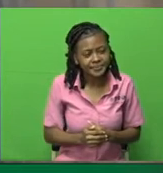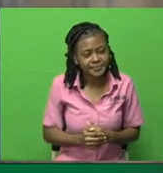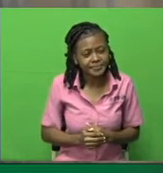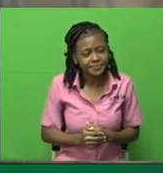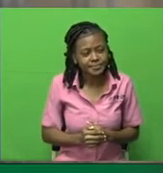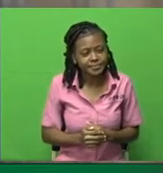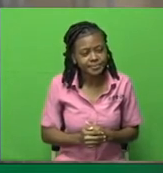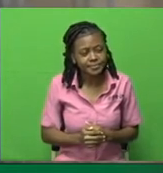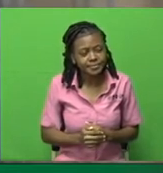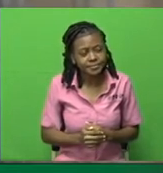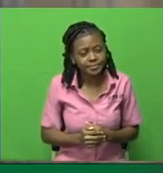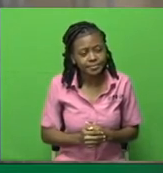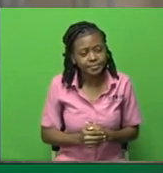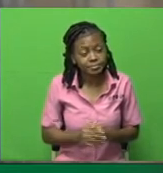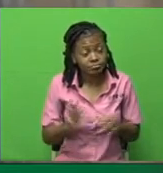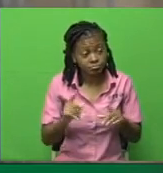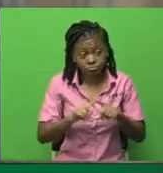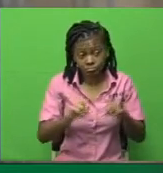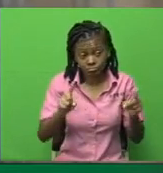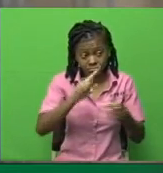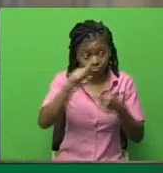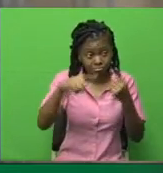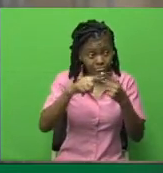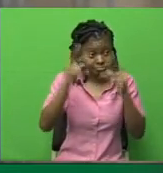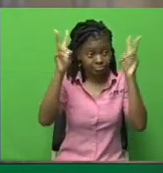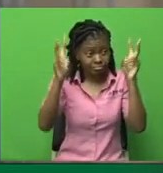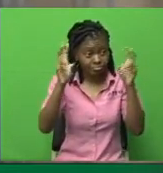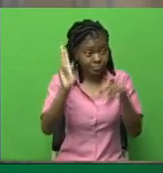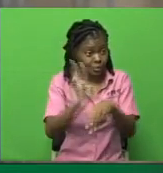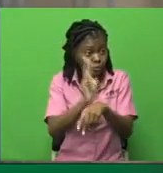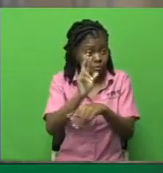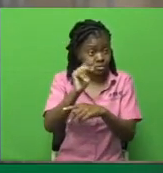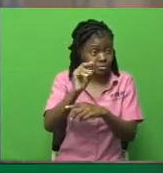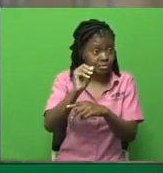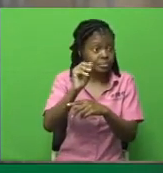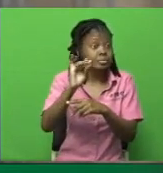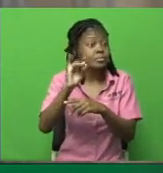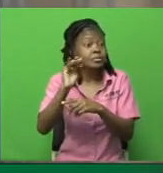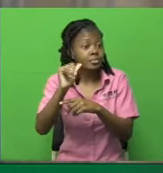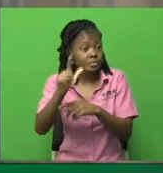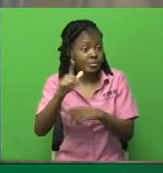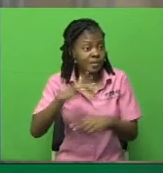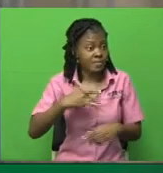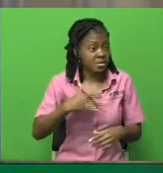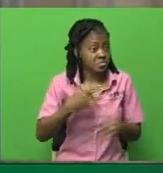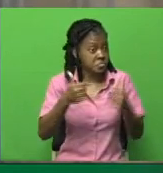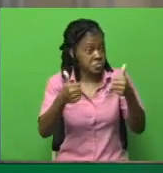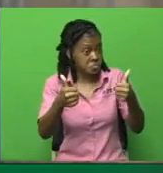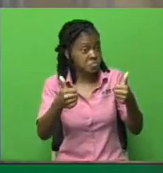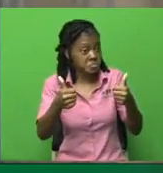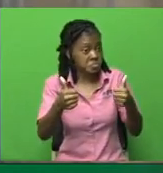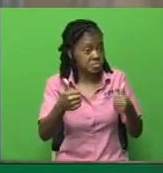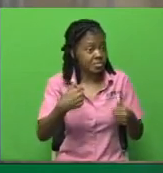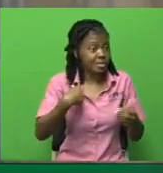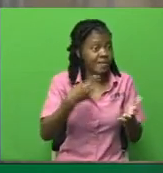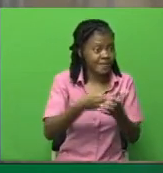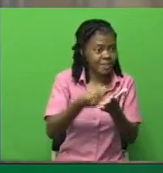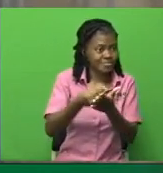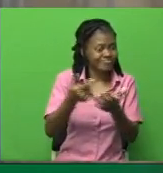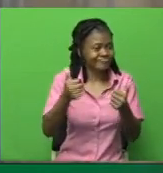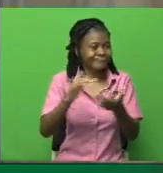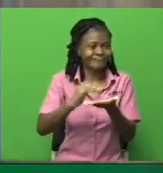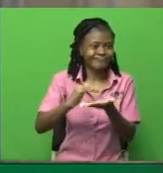The Minister's ego good to say that he has wrote a grant growth again after six years of contraction on this stewardship